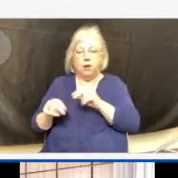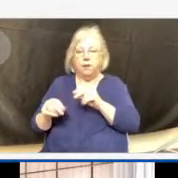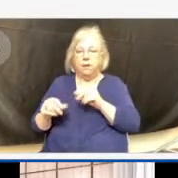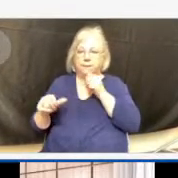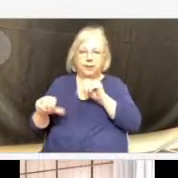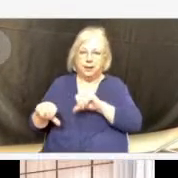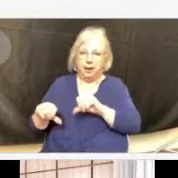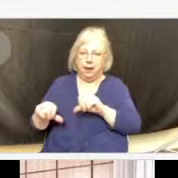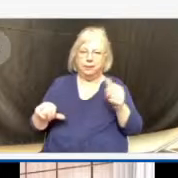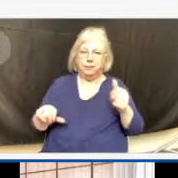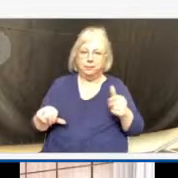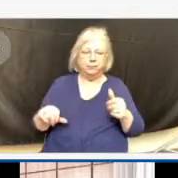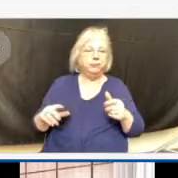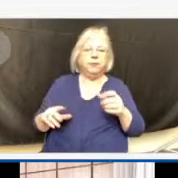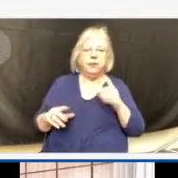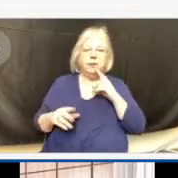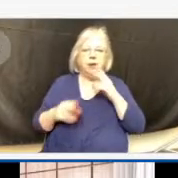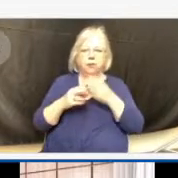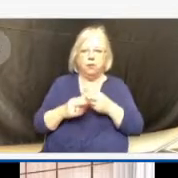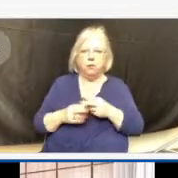and now we'll have a roll call vote, please.